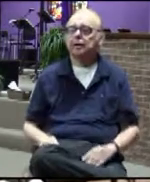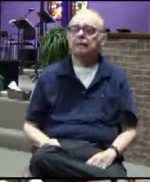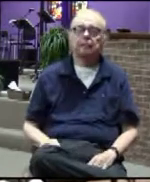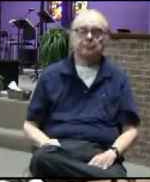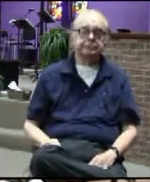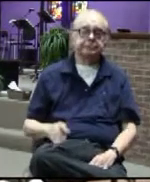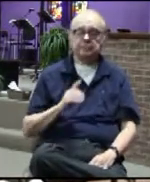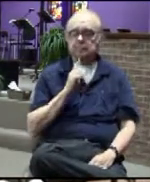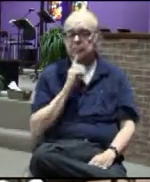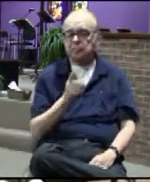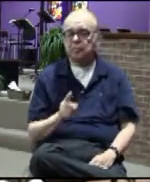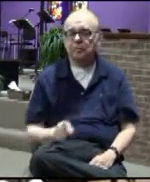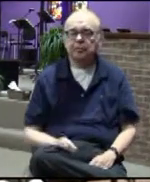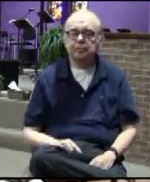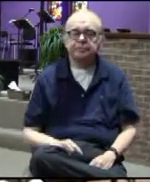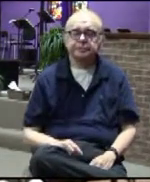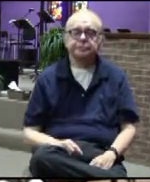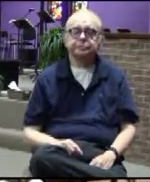as a matter of fact